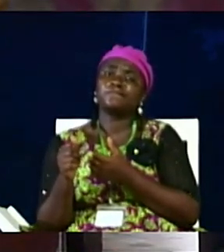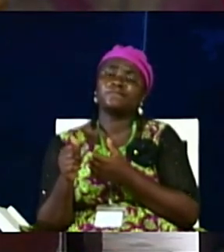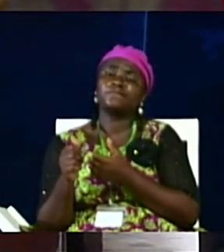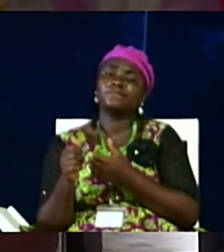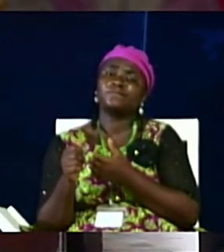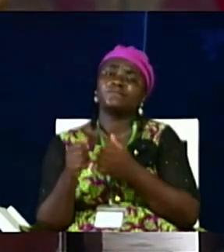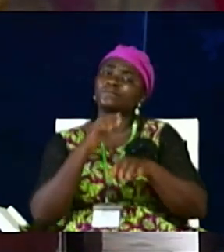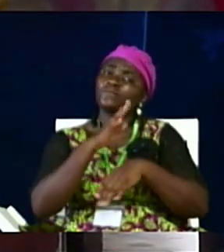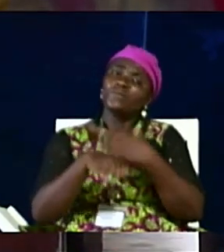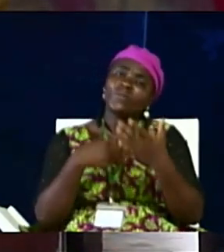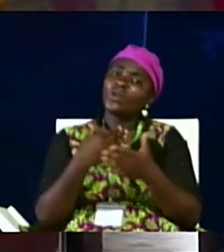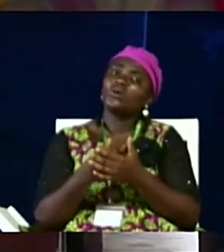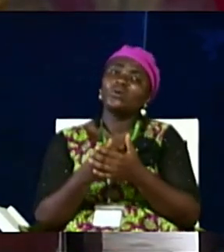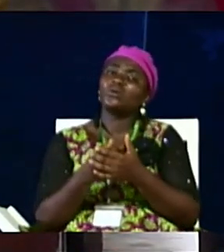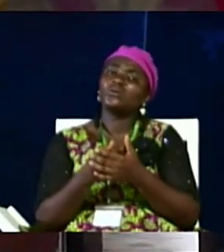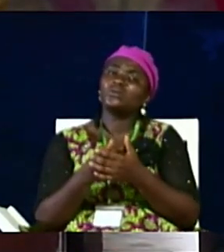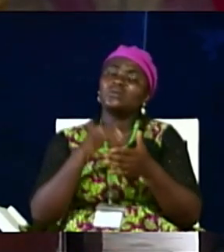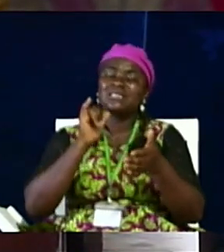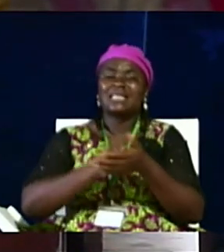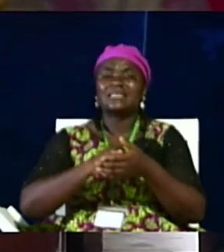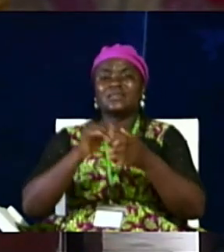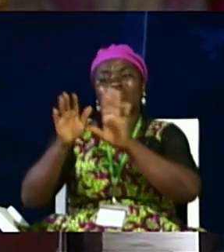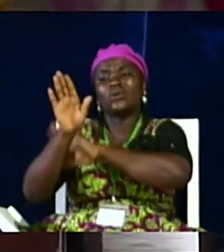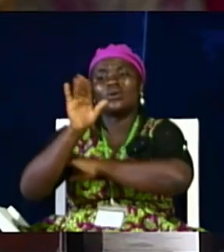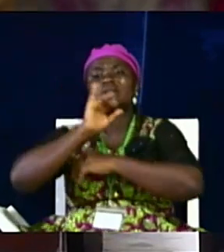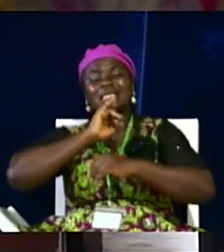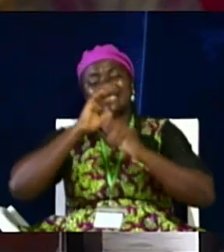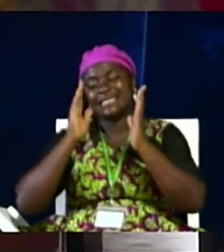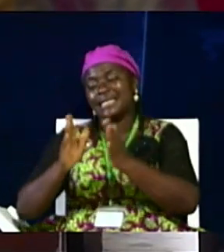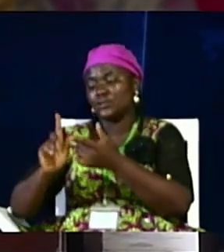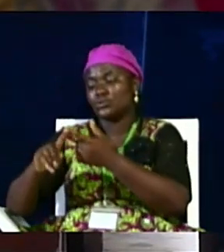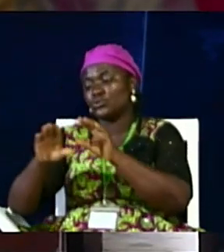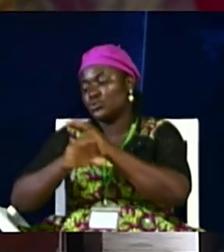All that God expects you to do is to obey.